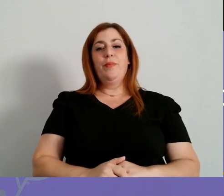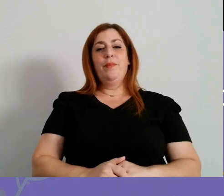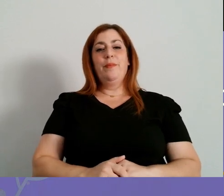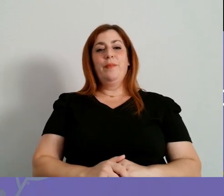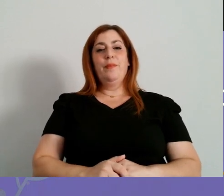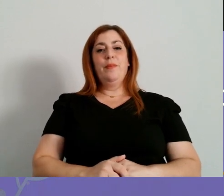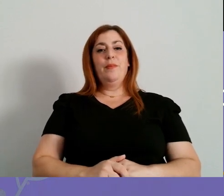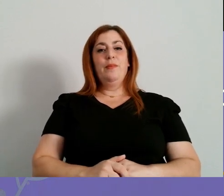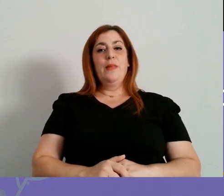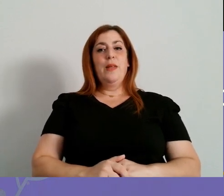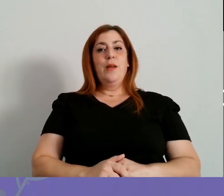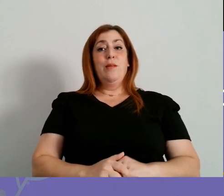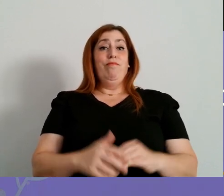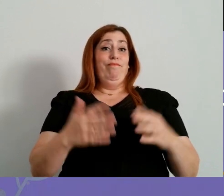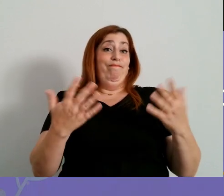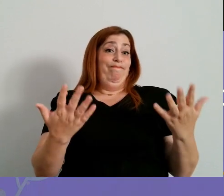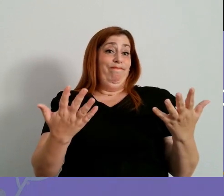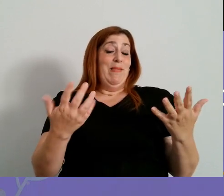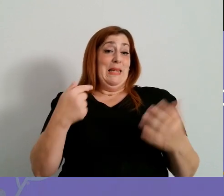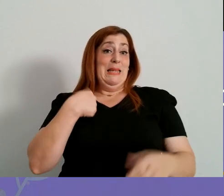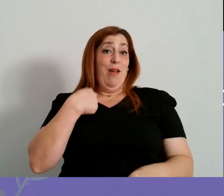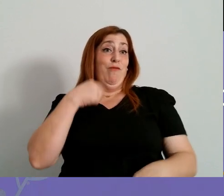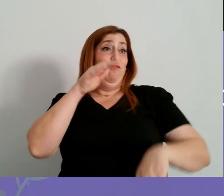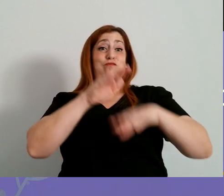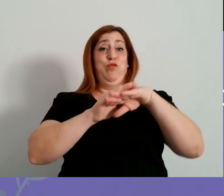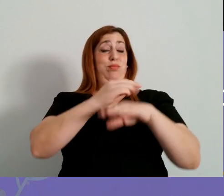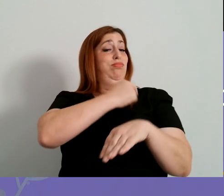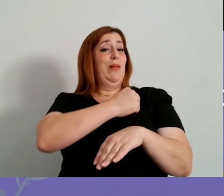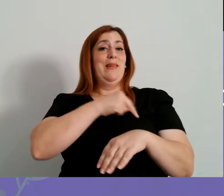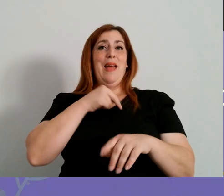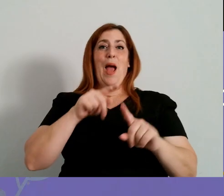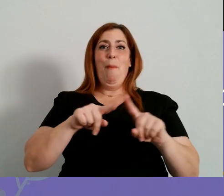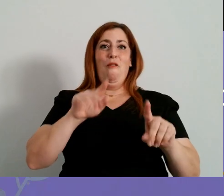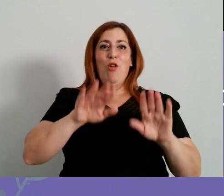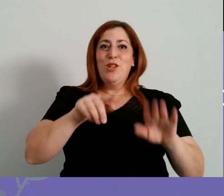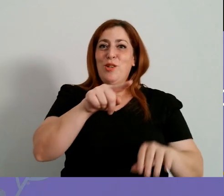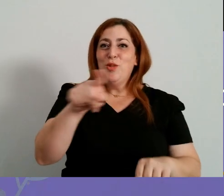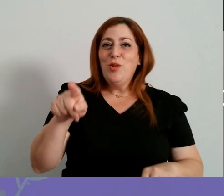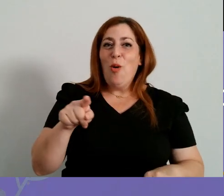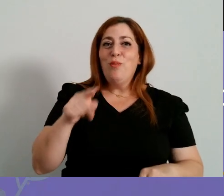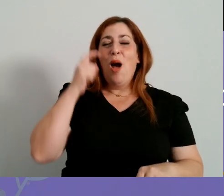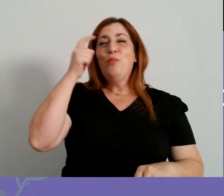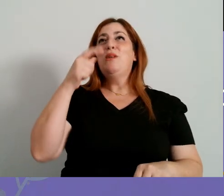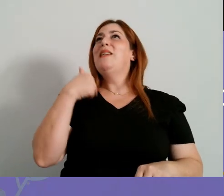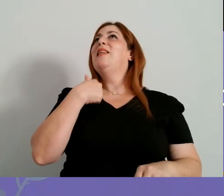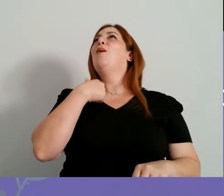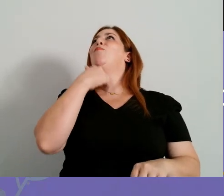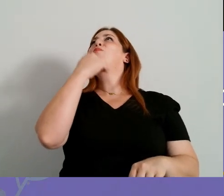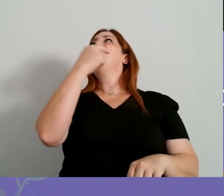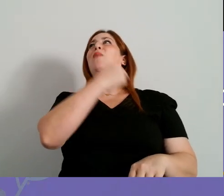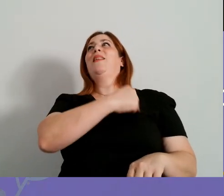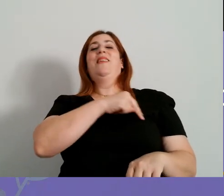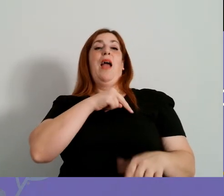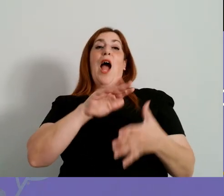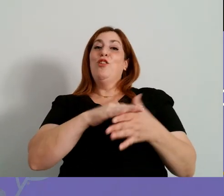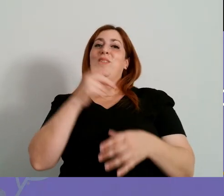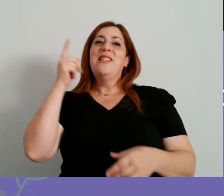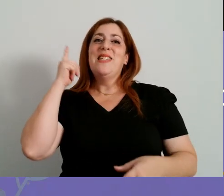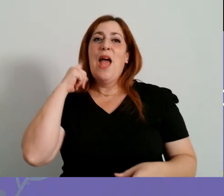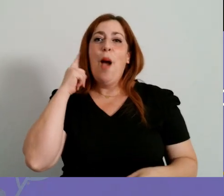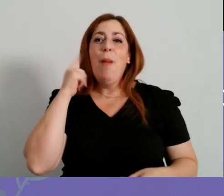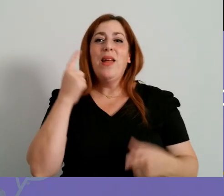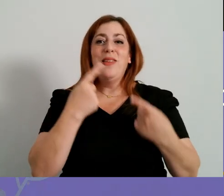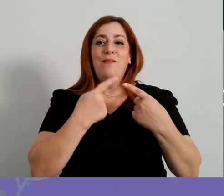might hear that I don't really sound Maltese. I'm fully Maltese, born and raised here. But this is quite a common phenomenon